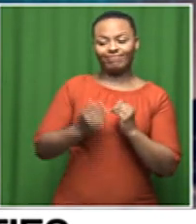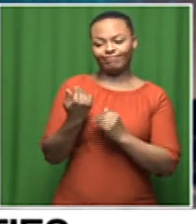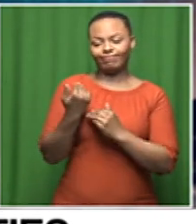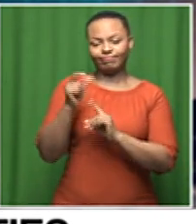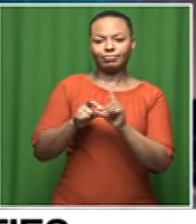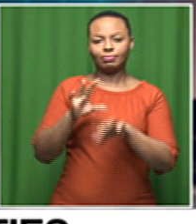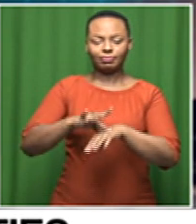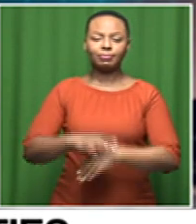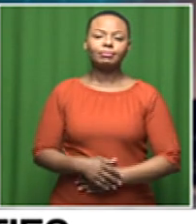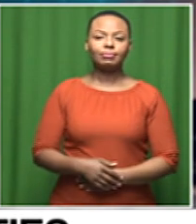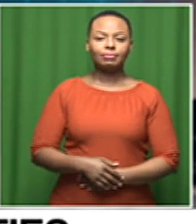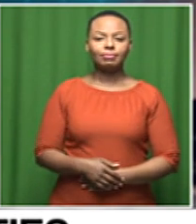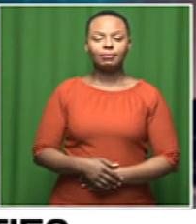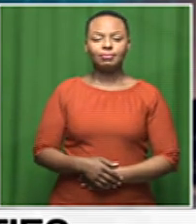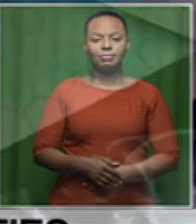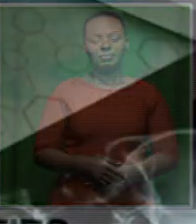us.